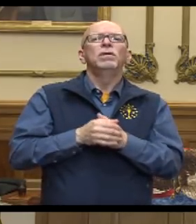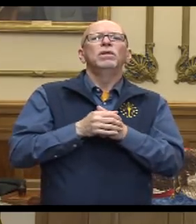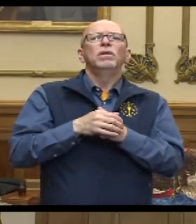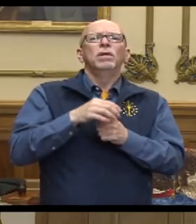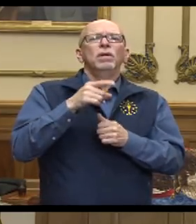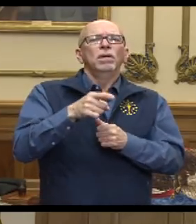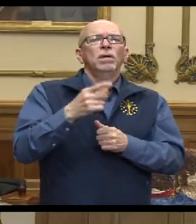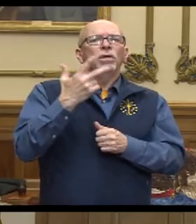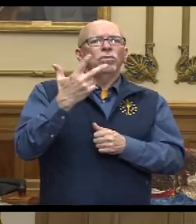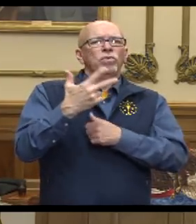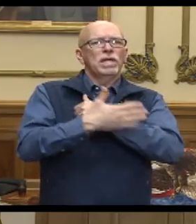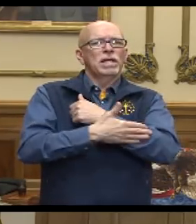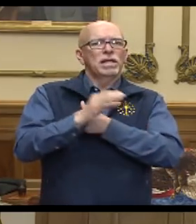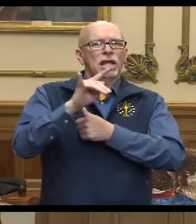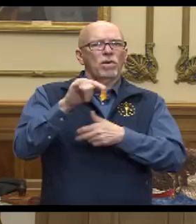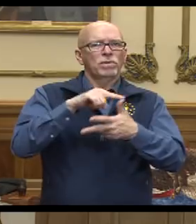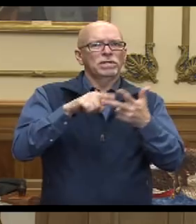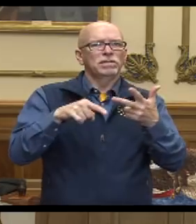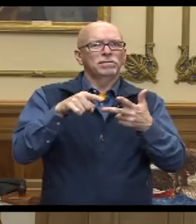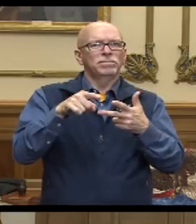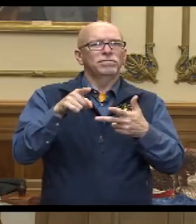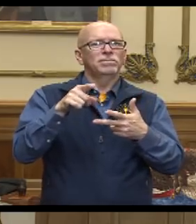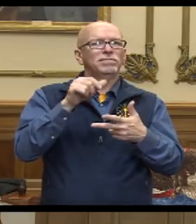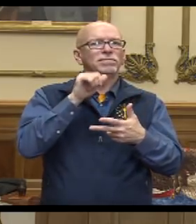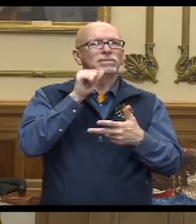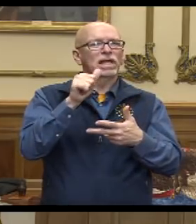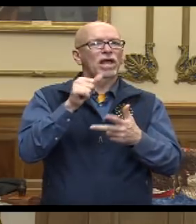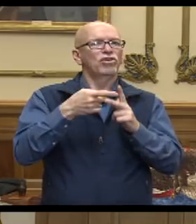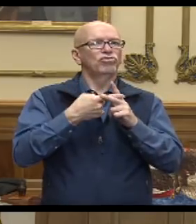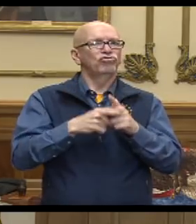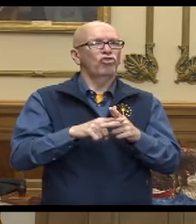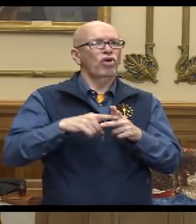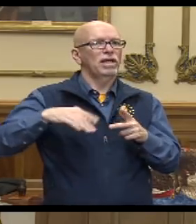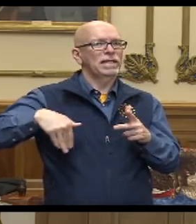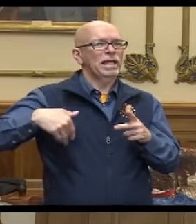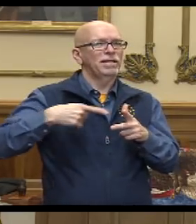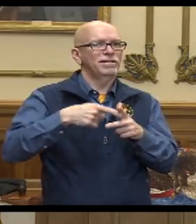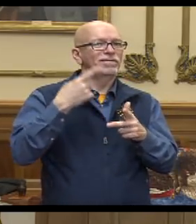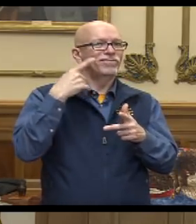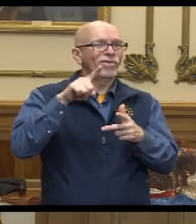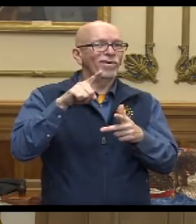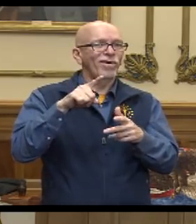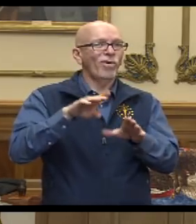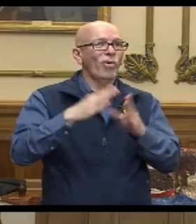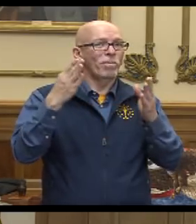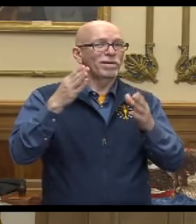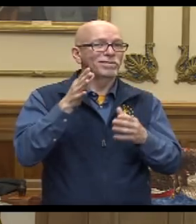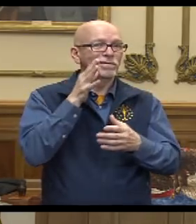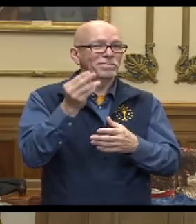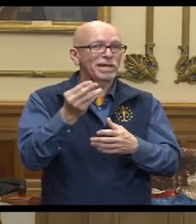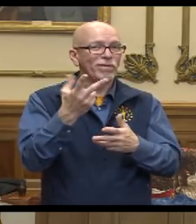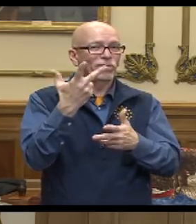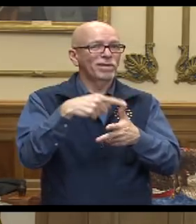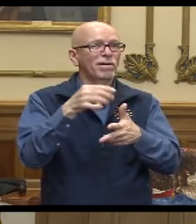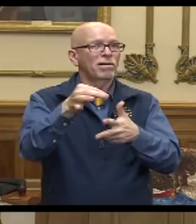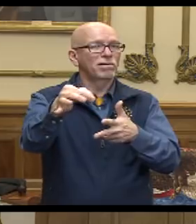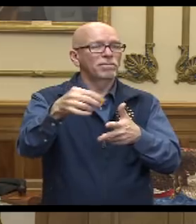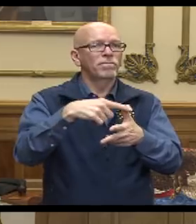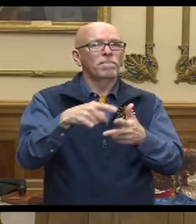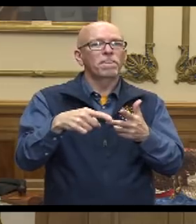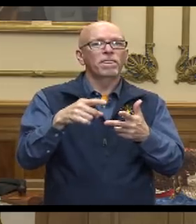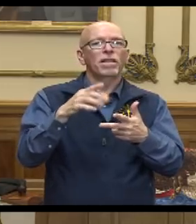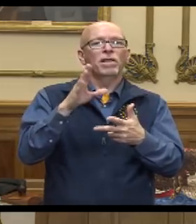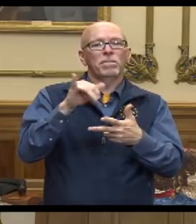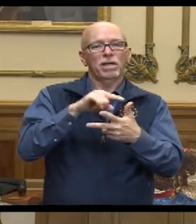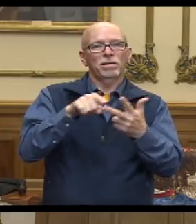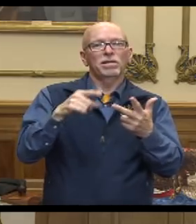far as the 3 counties that do not see a start to the lifting of restrictions on Monday, why just on a county level? There's a